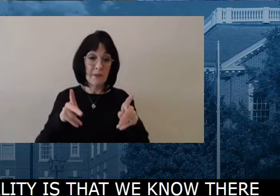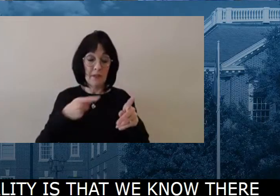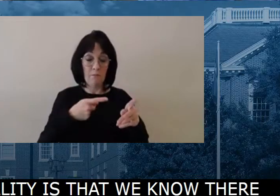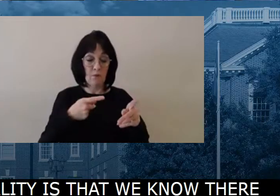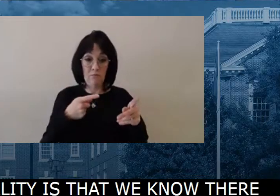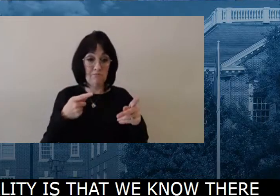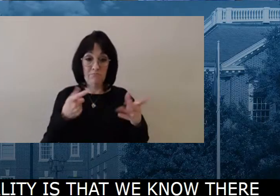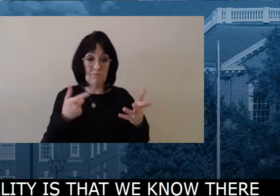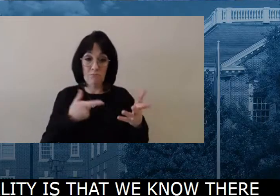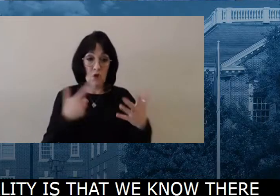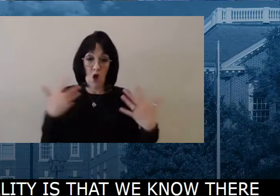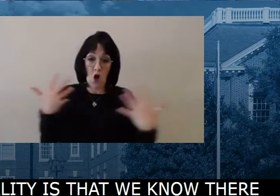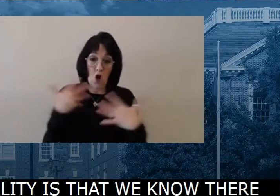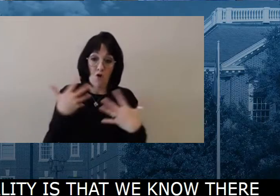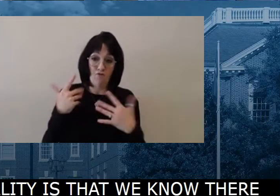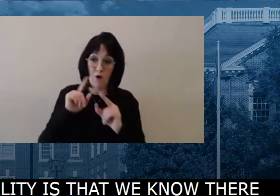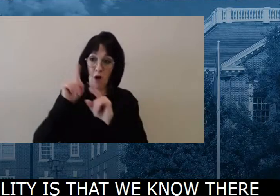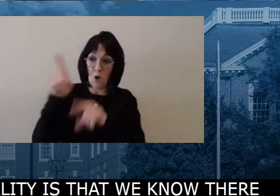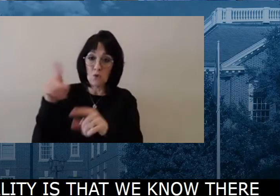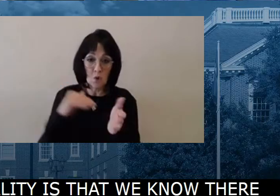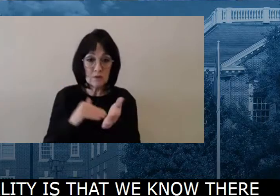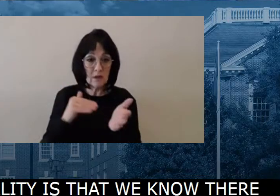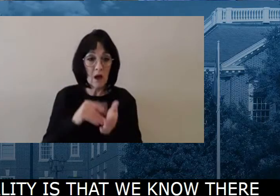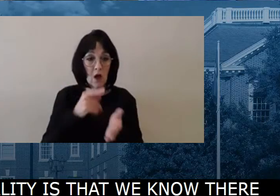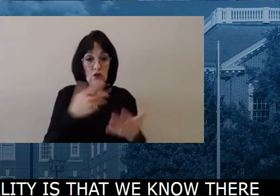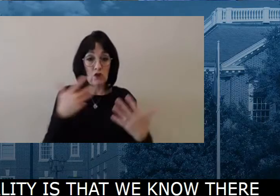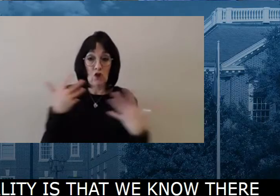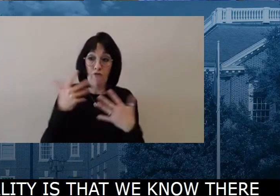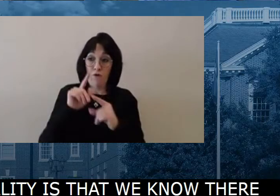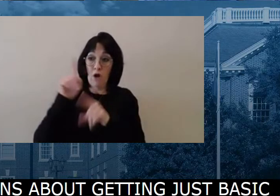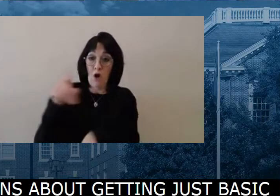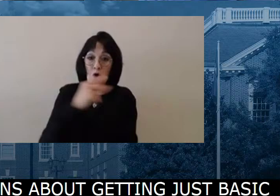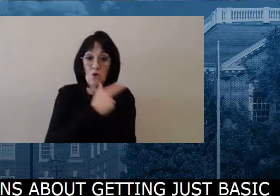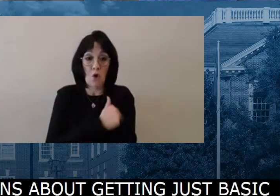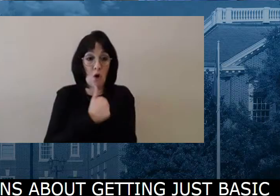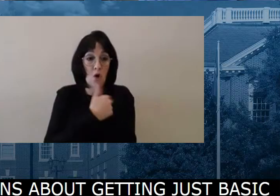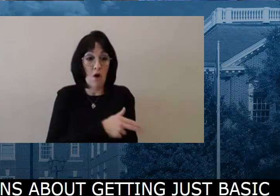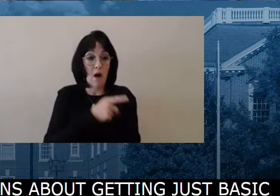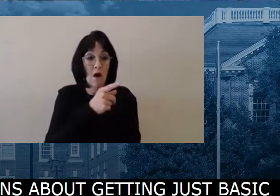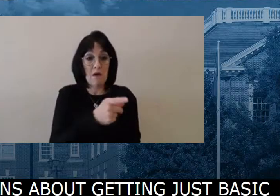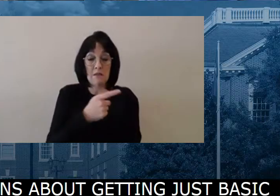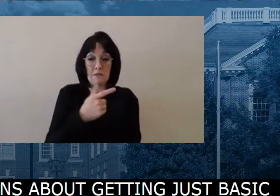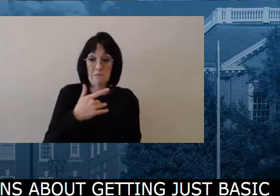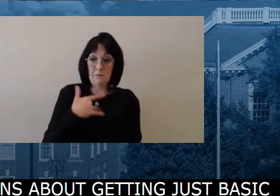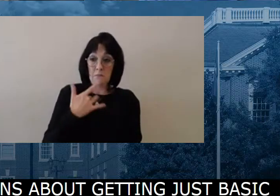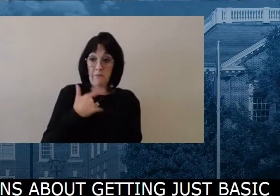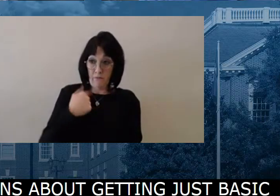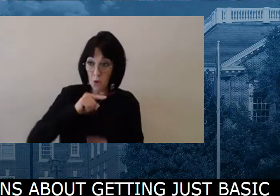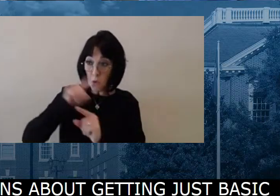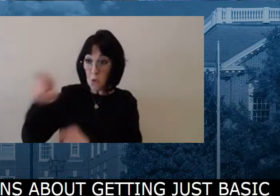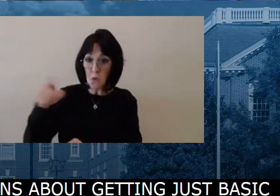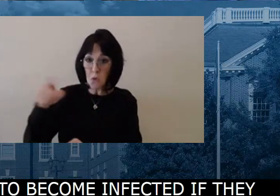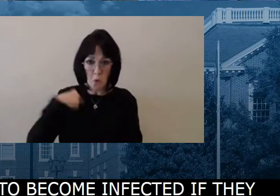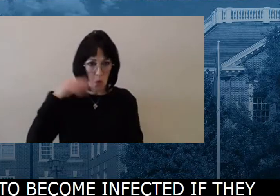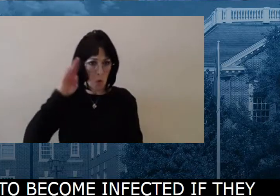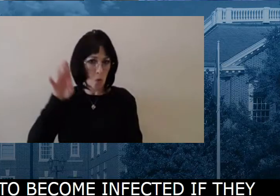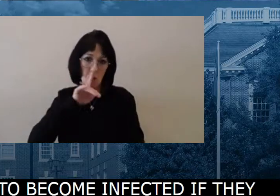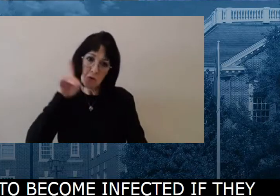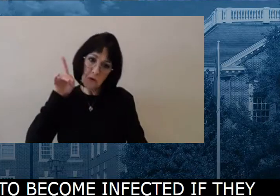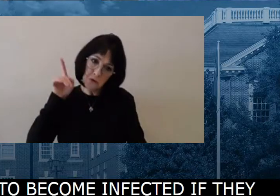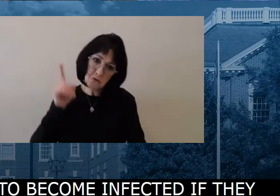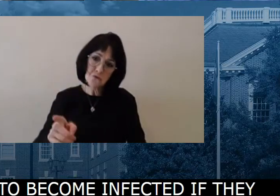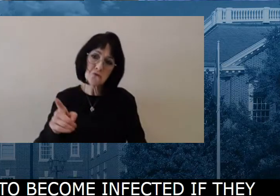services, afraid to become infected if they go out to access care. So we are